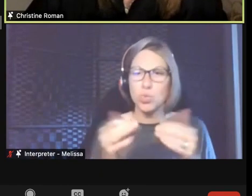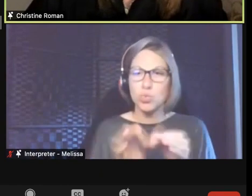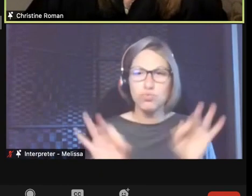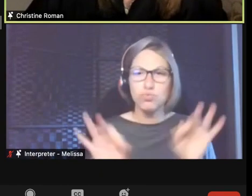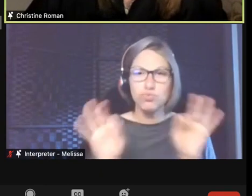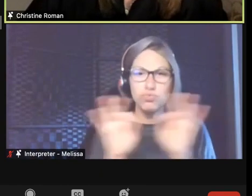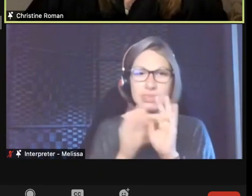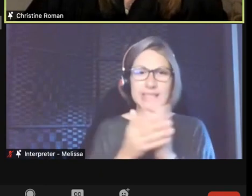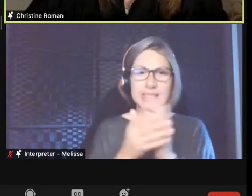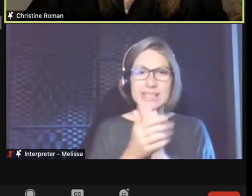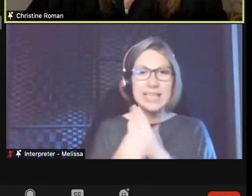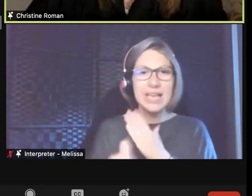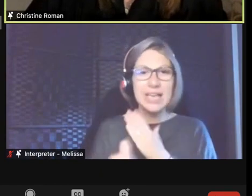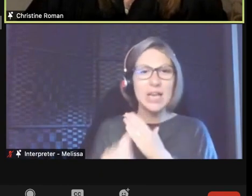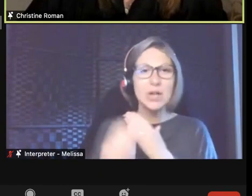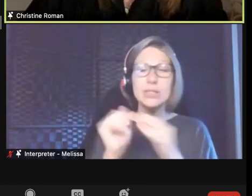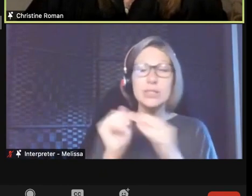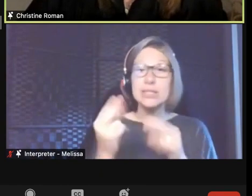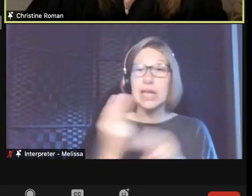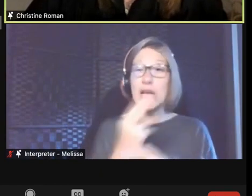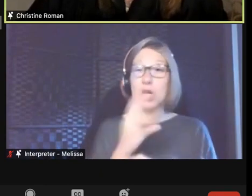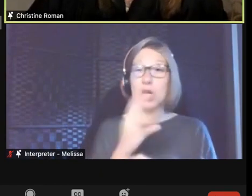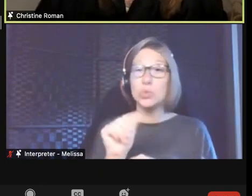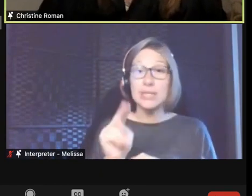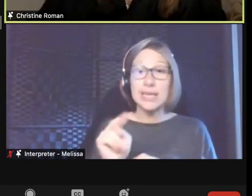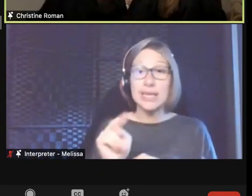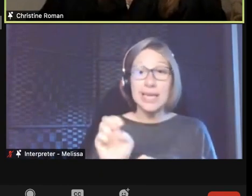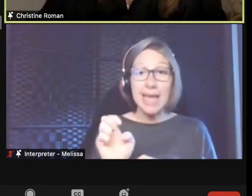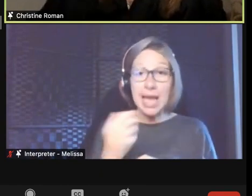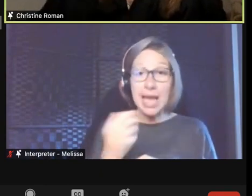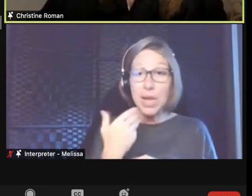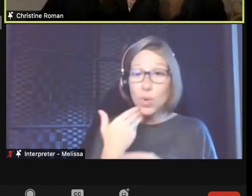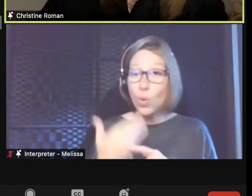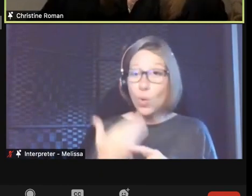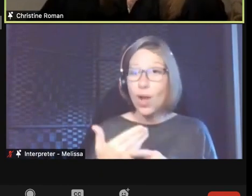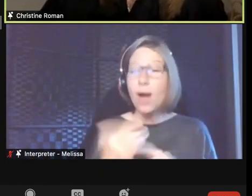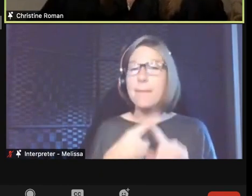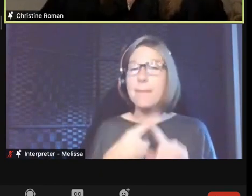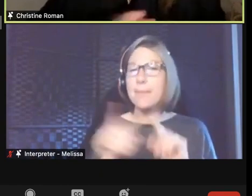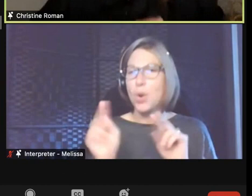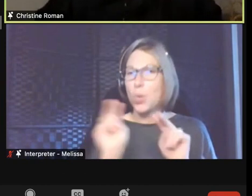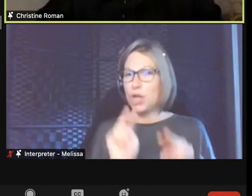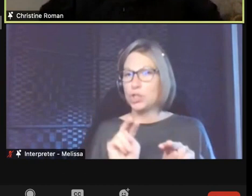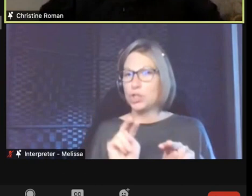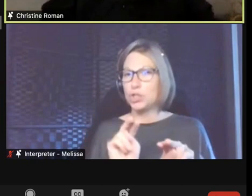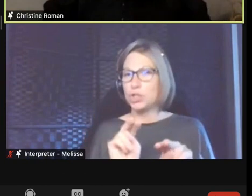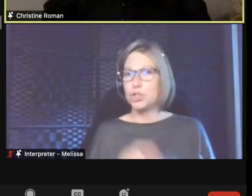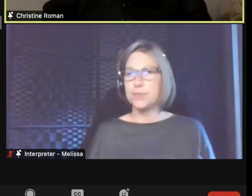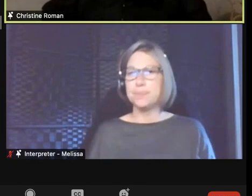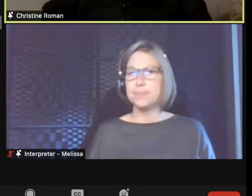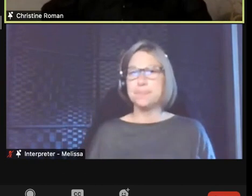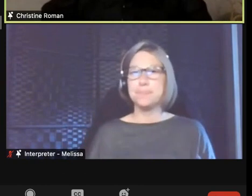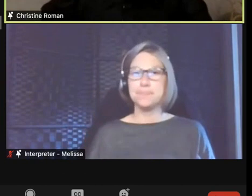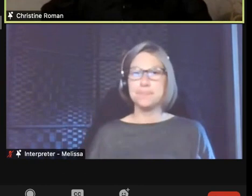cane quite well. He's pretty skillful. But watch this.